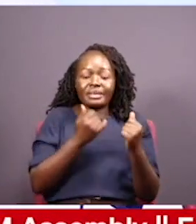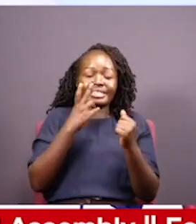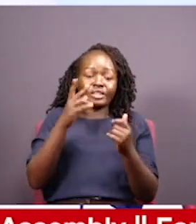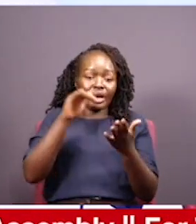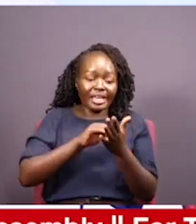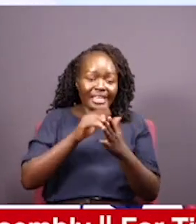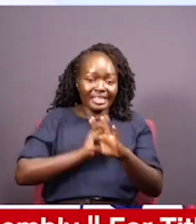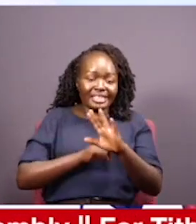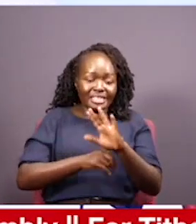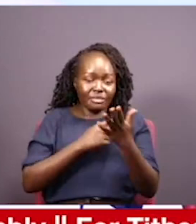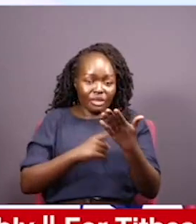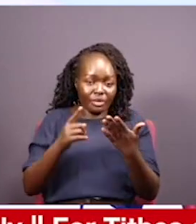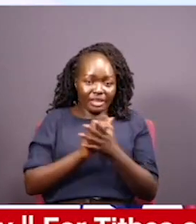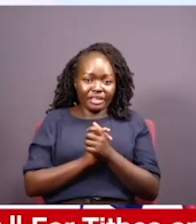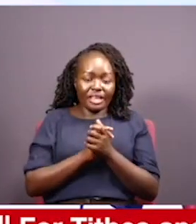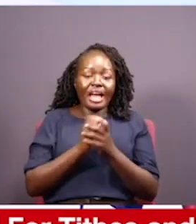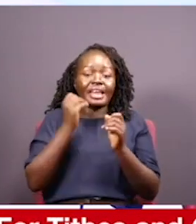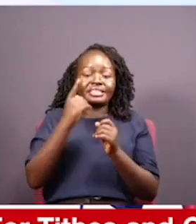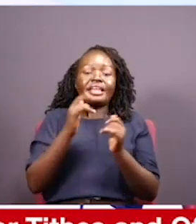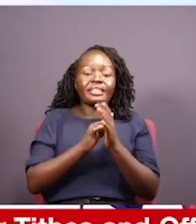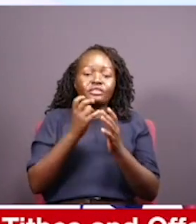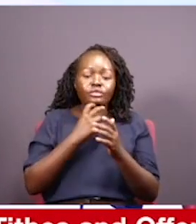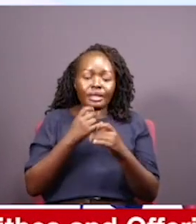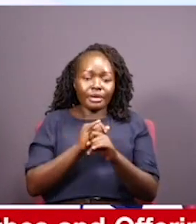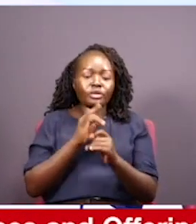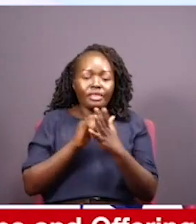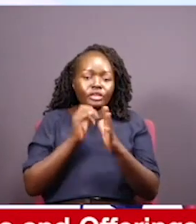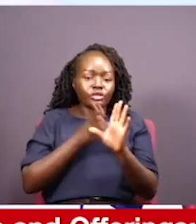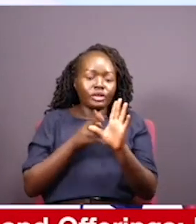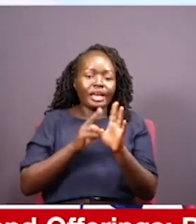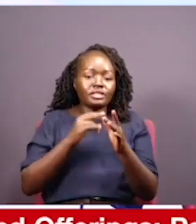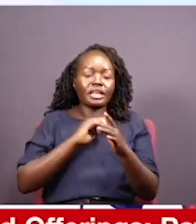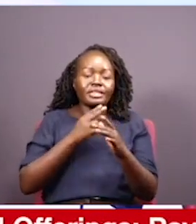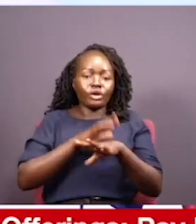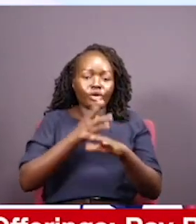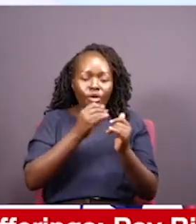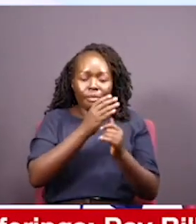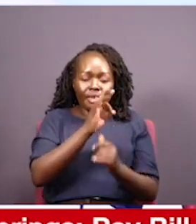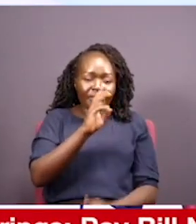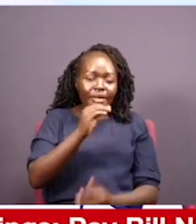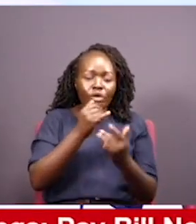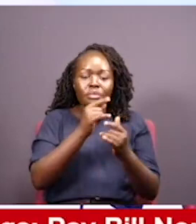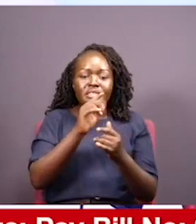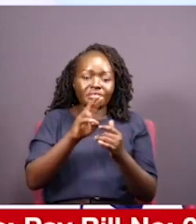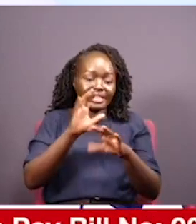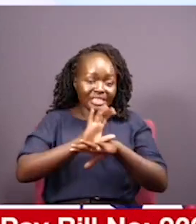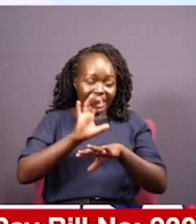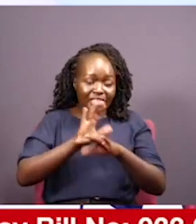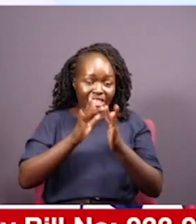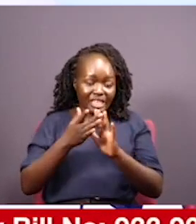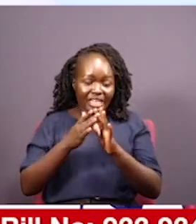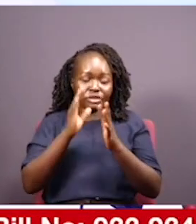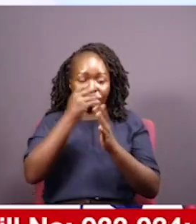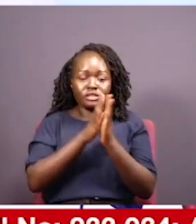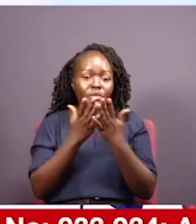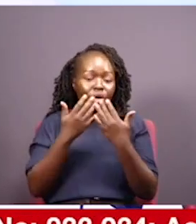week. Note, on Tuesday, make sure you are joining us on Hope FM, Hope TV, Citam Church Online on Facebook and also